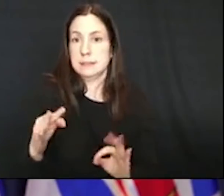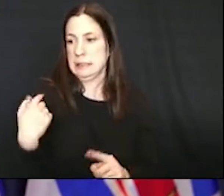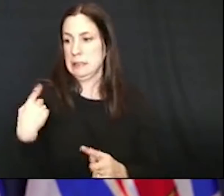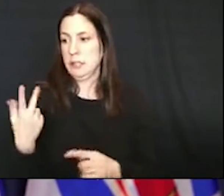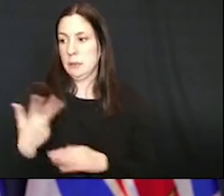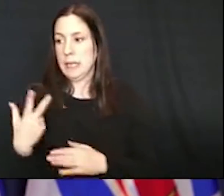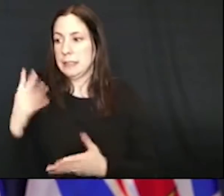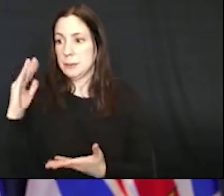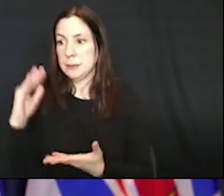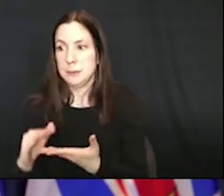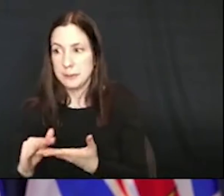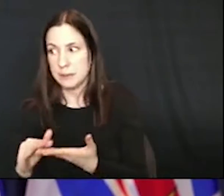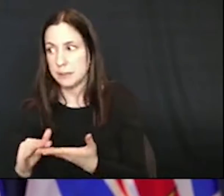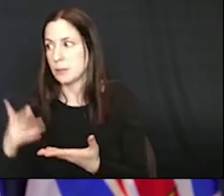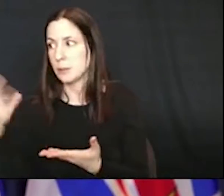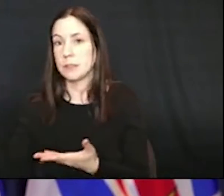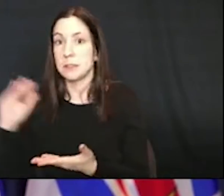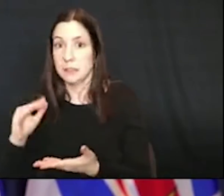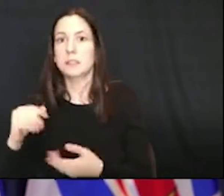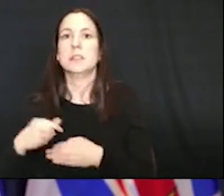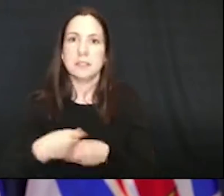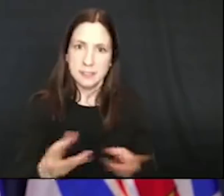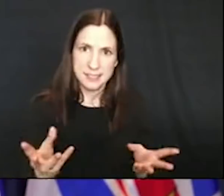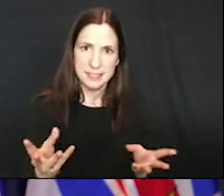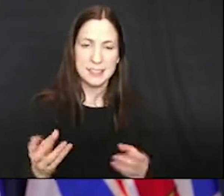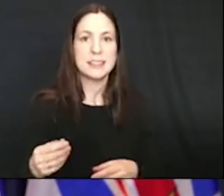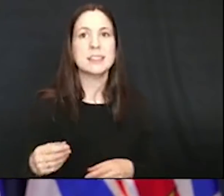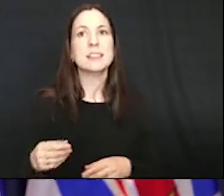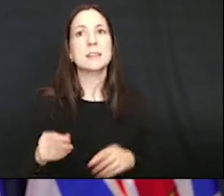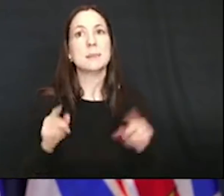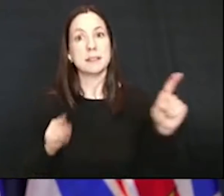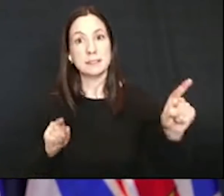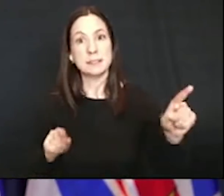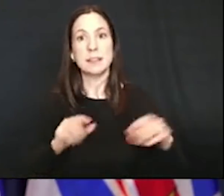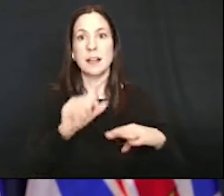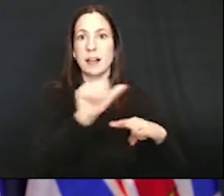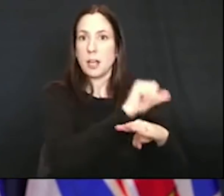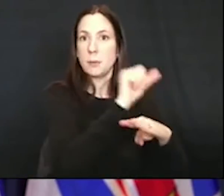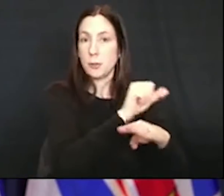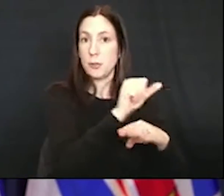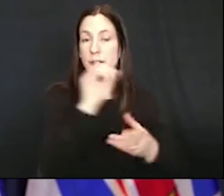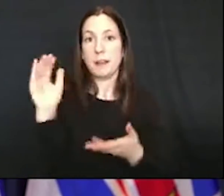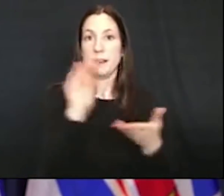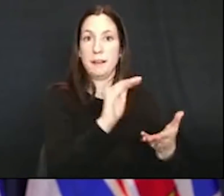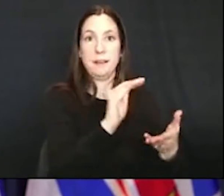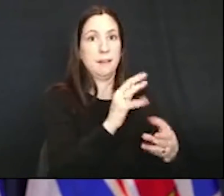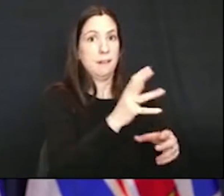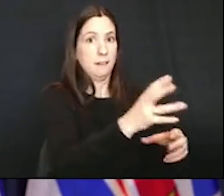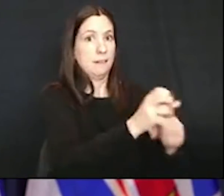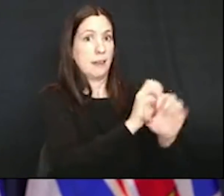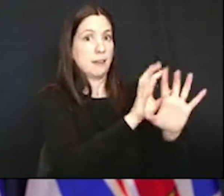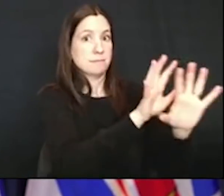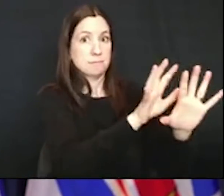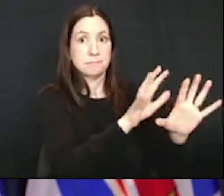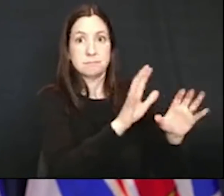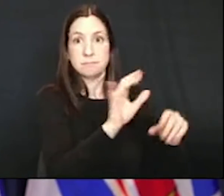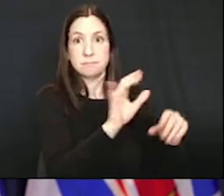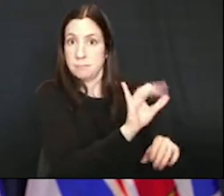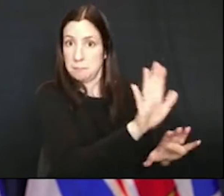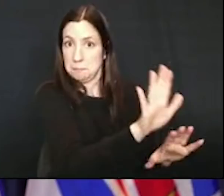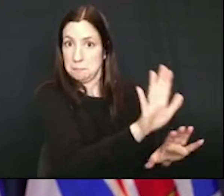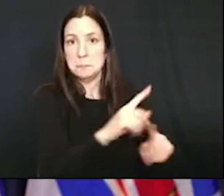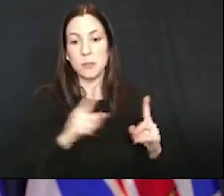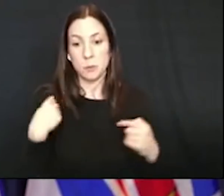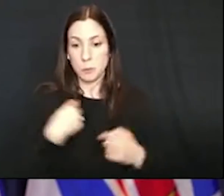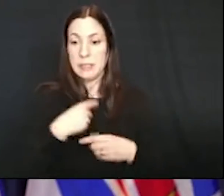3. But the vaccine proportionally comes in the same proportion of Alberta, and we're using all of it, which tells us how effective